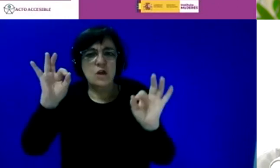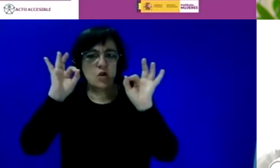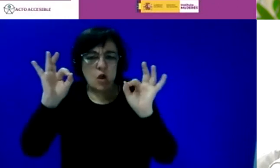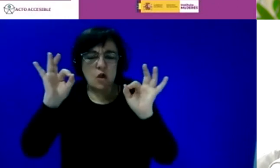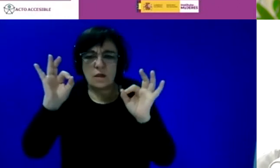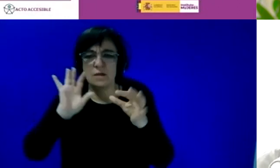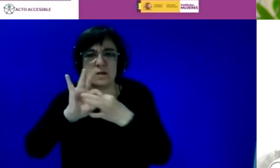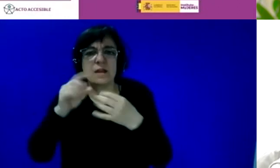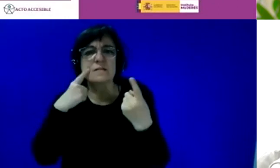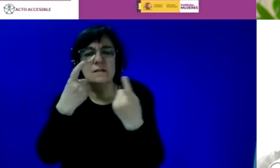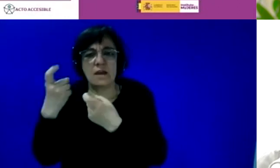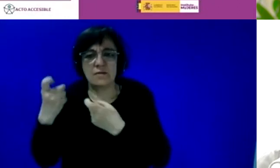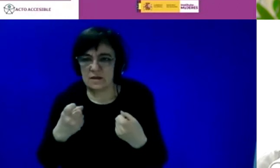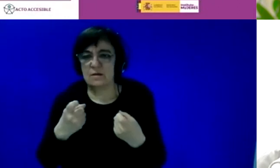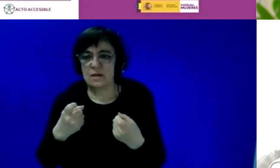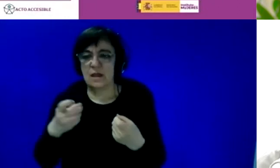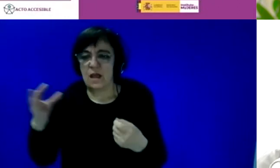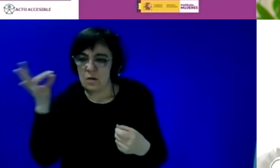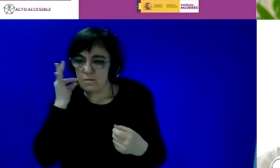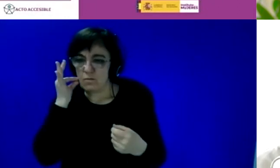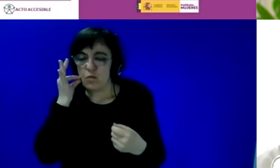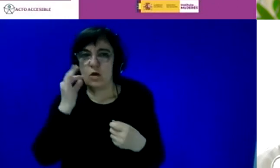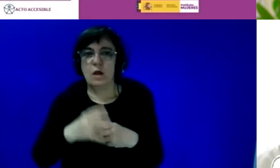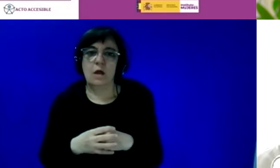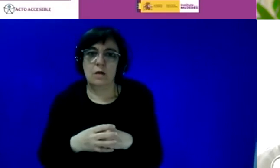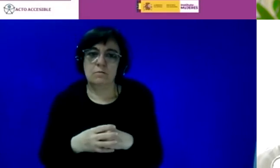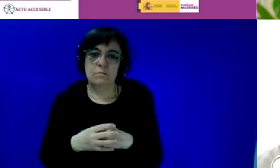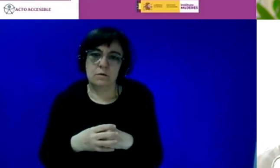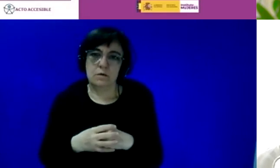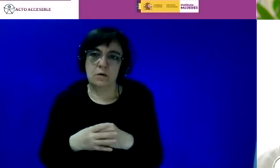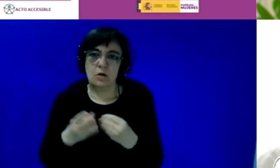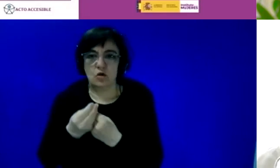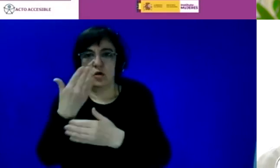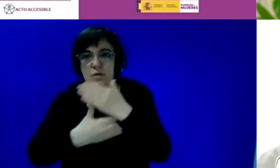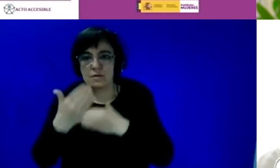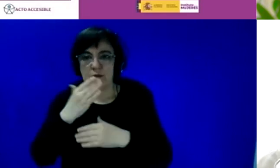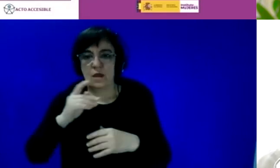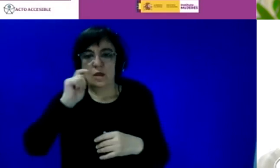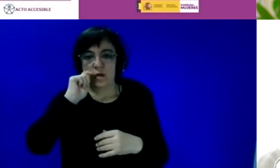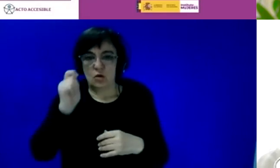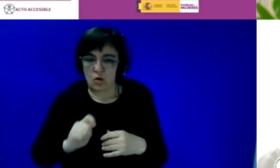were raised. We had some questions about the needs of,